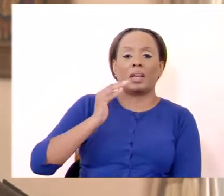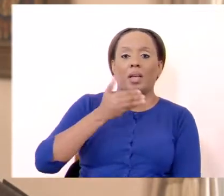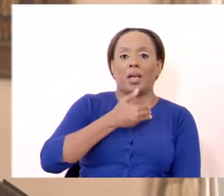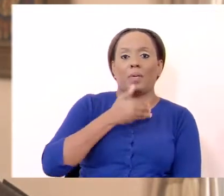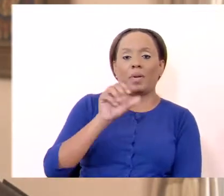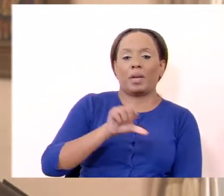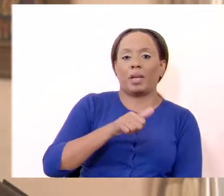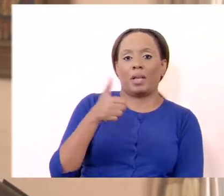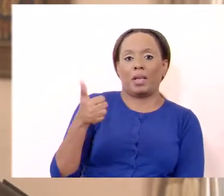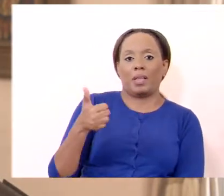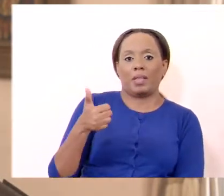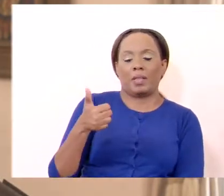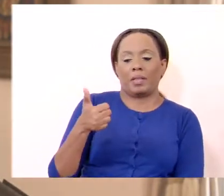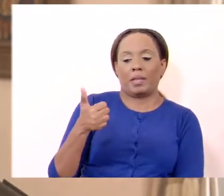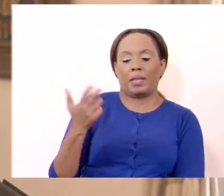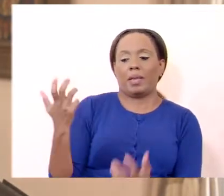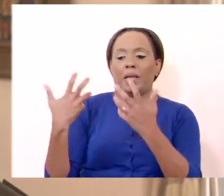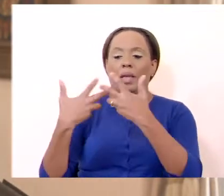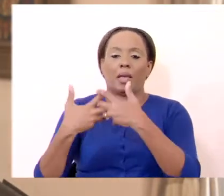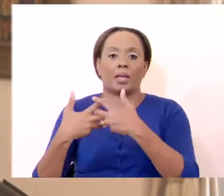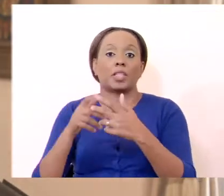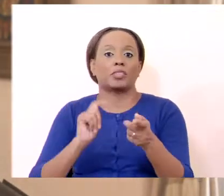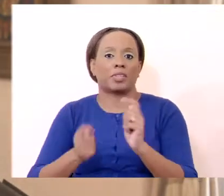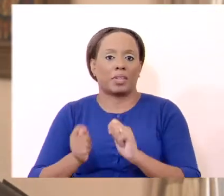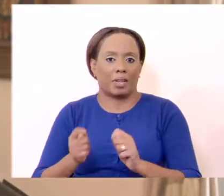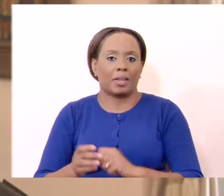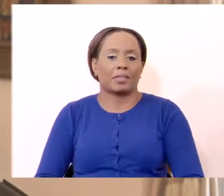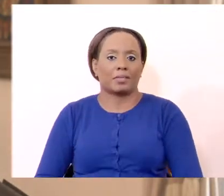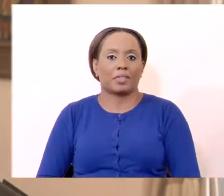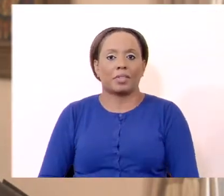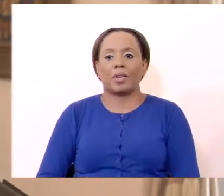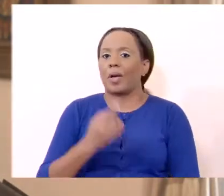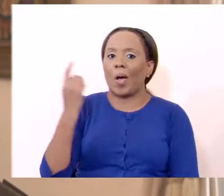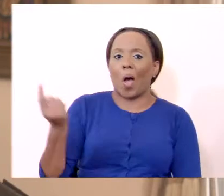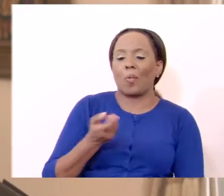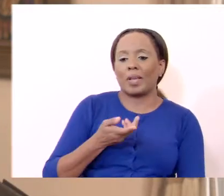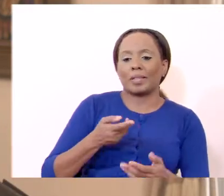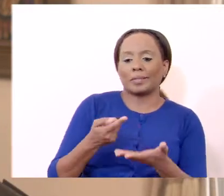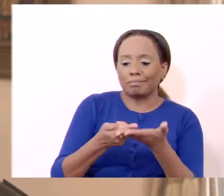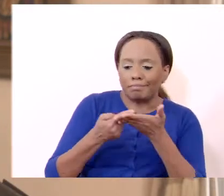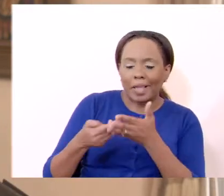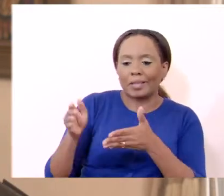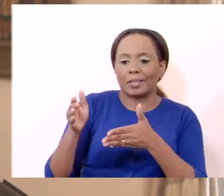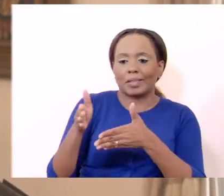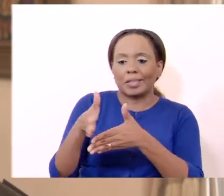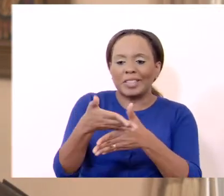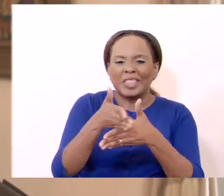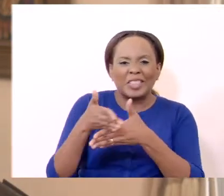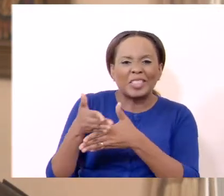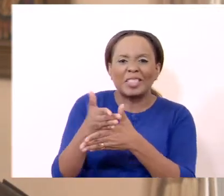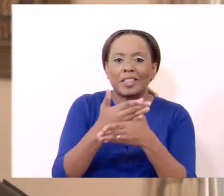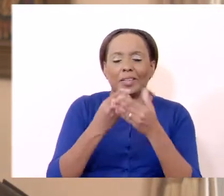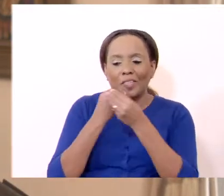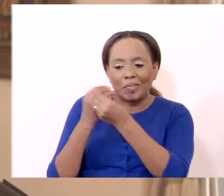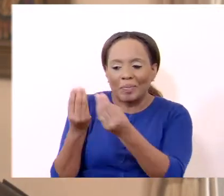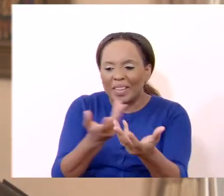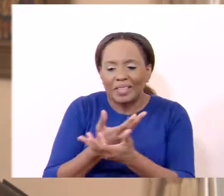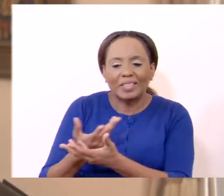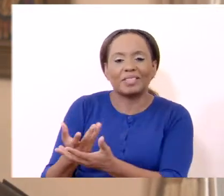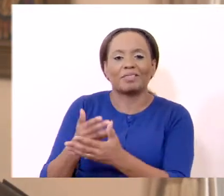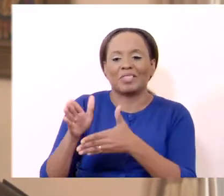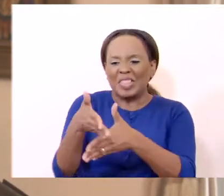be in Trinidad. So there's always discussion. There are times when we share medication, when we